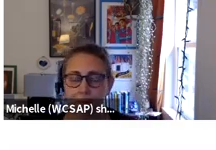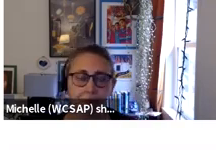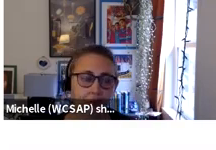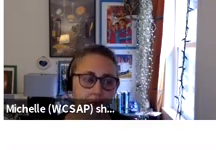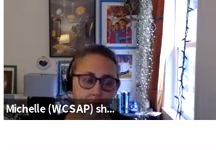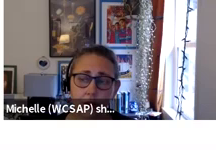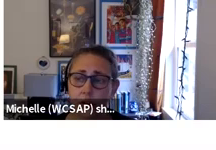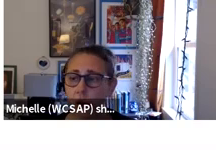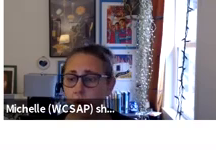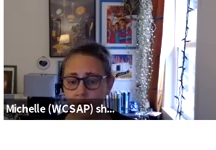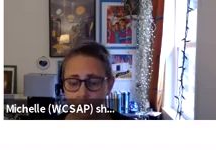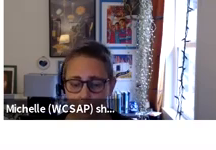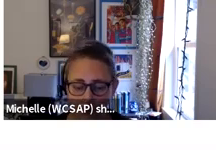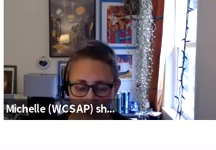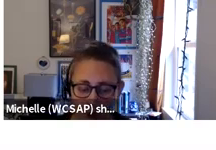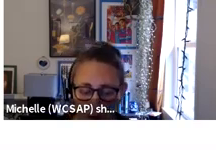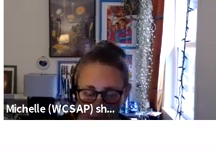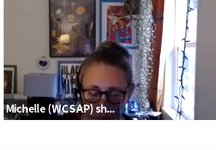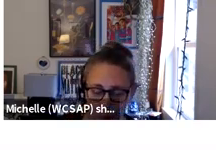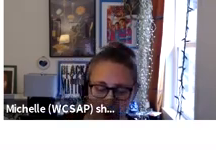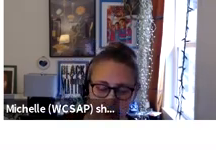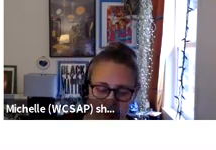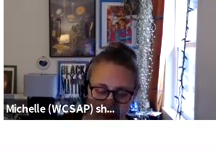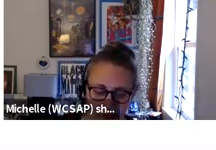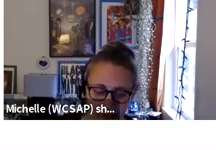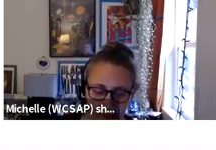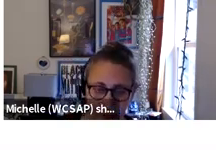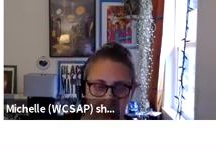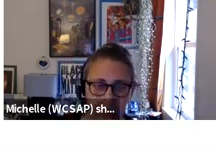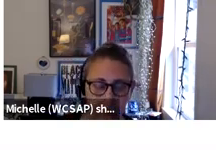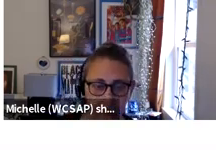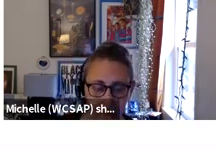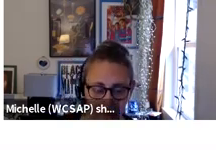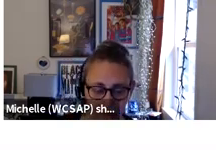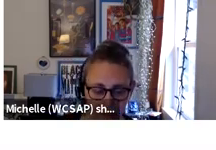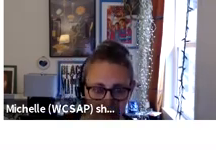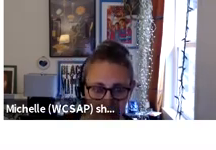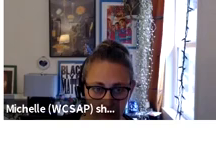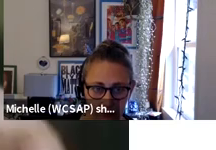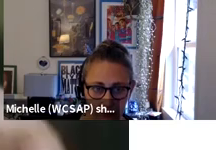that? Those are all really important processes.